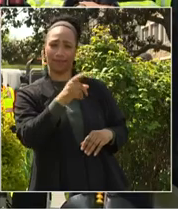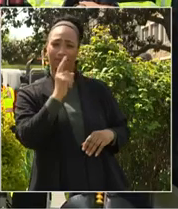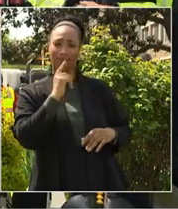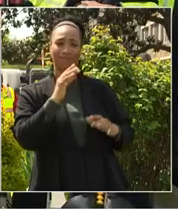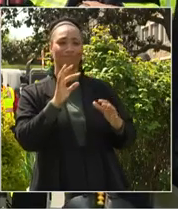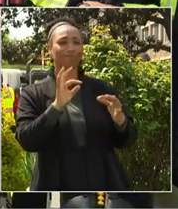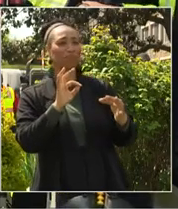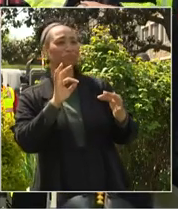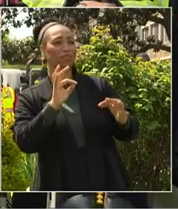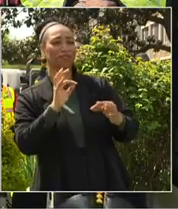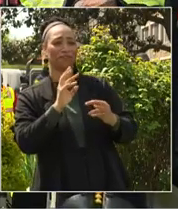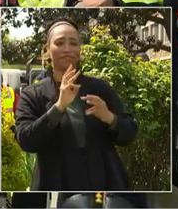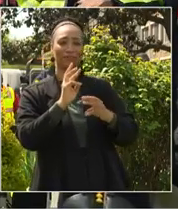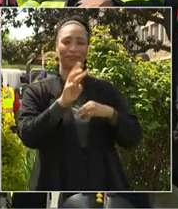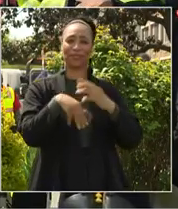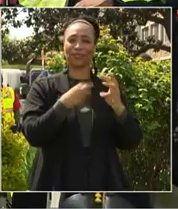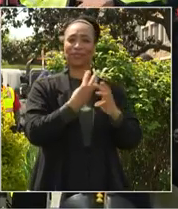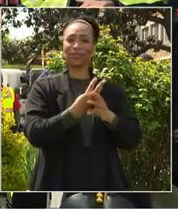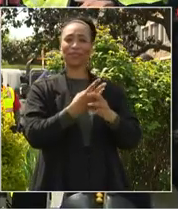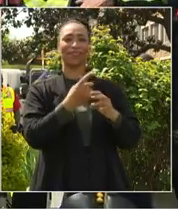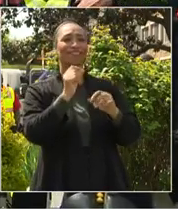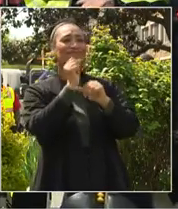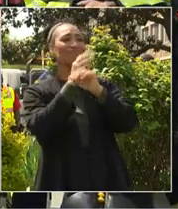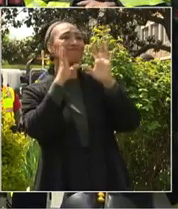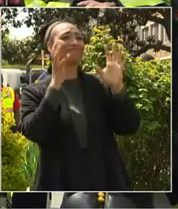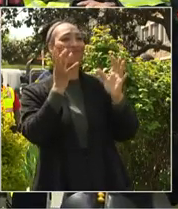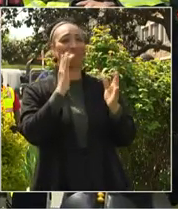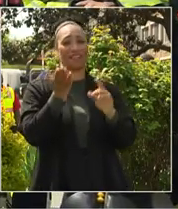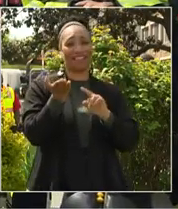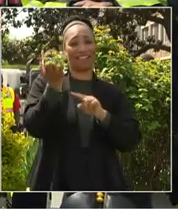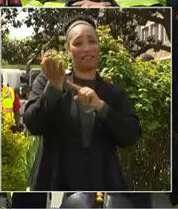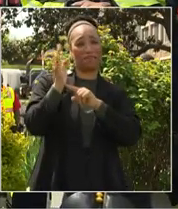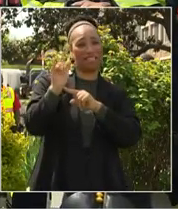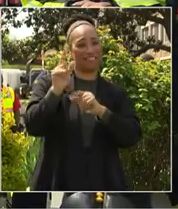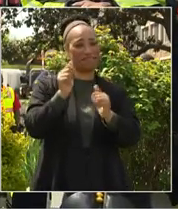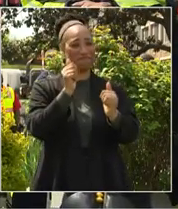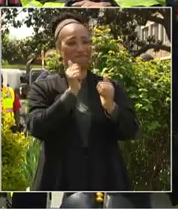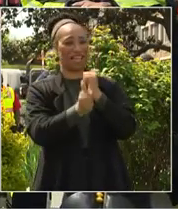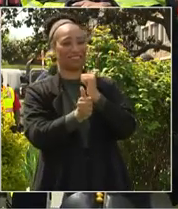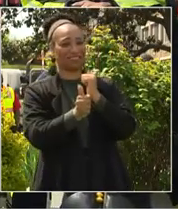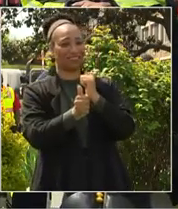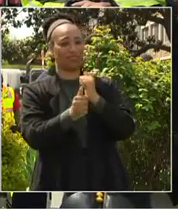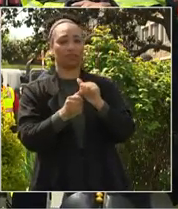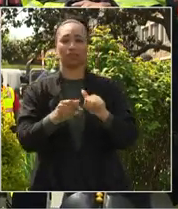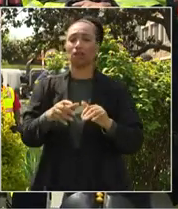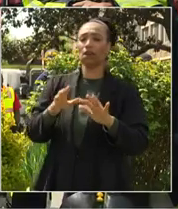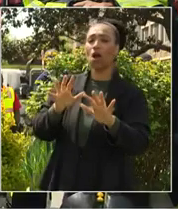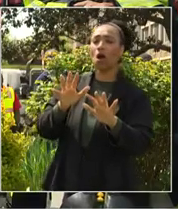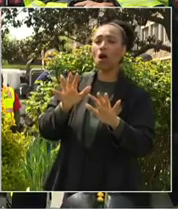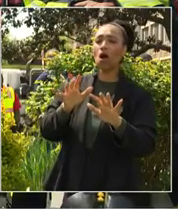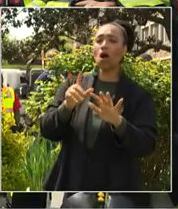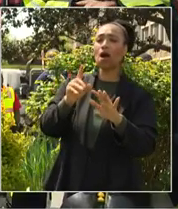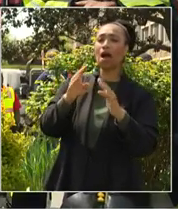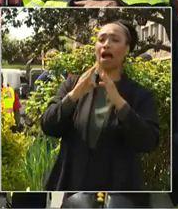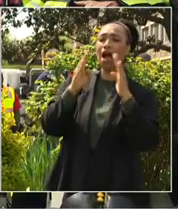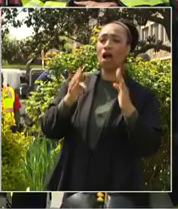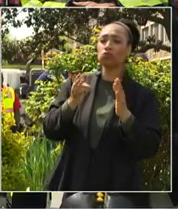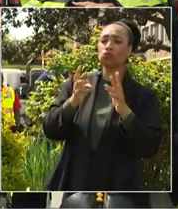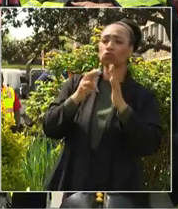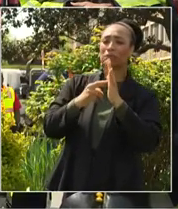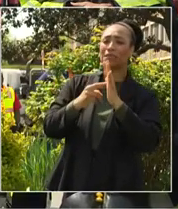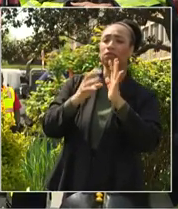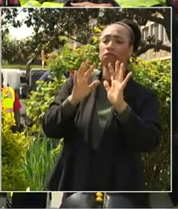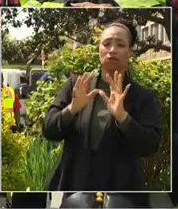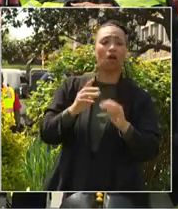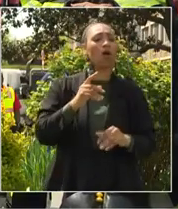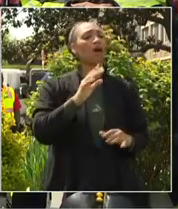fix, the Senate does. Can you the House. I'm sorry, the House. Mm-hmm. Can you please just give us a timeline of when we may see some of